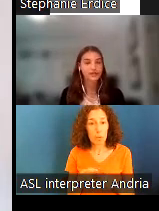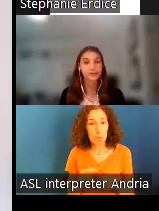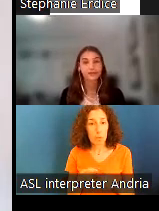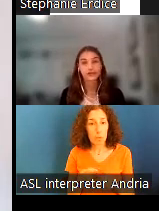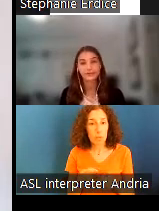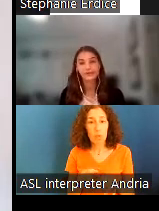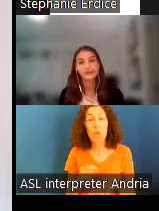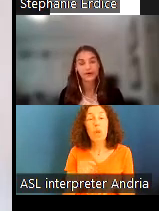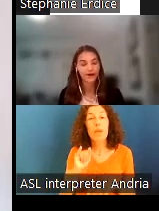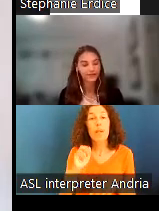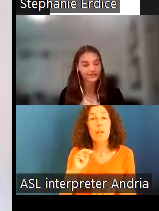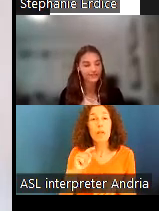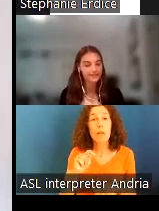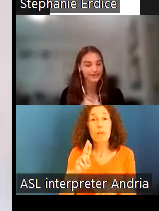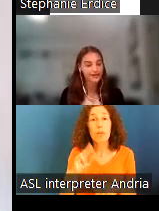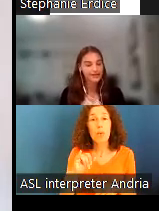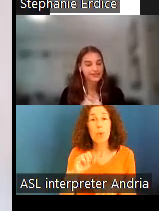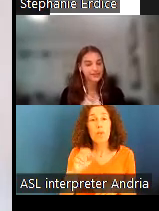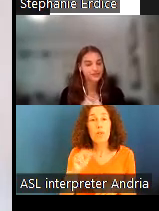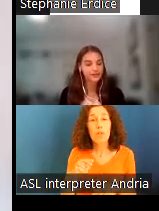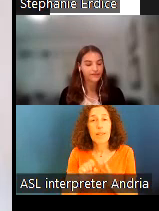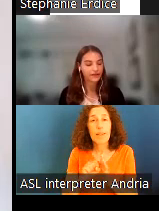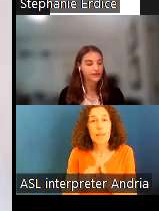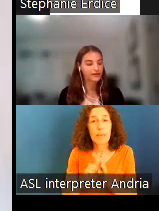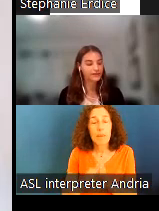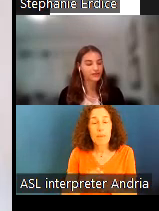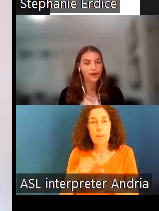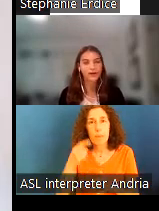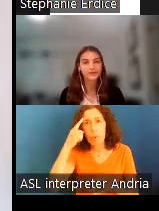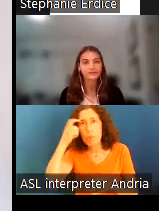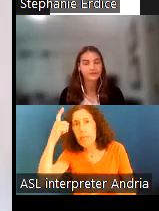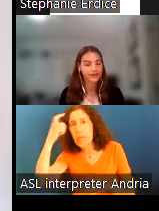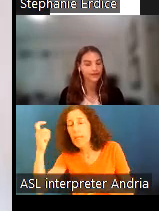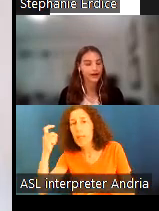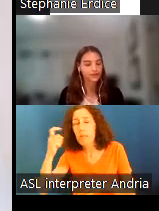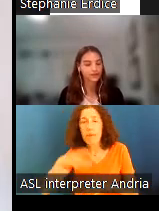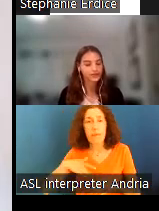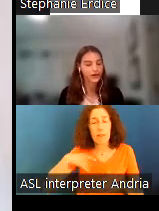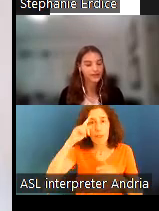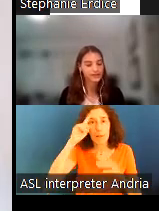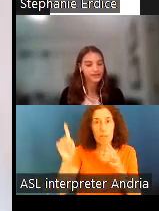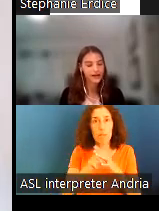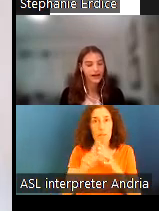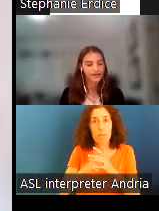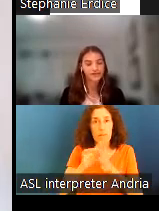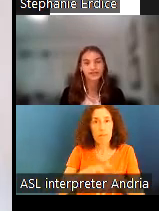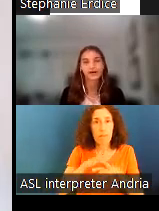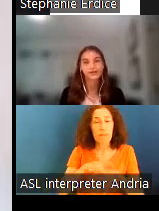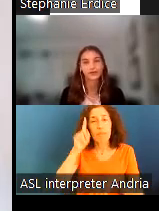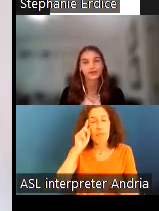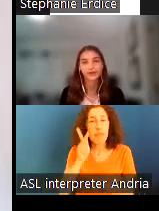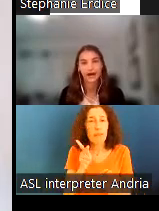clients, disturbing dreams about clients, sense of reliving clients' trauma, psychological distress,